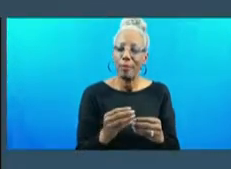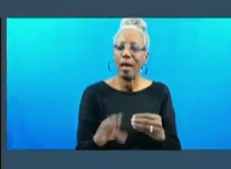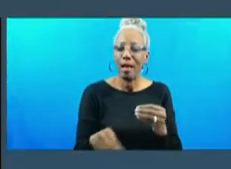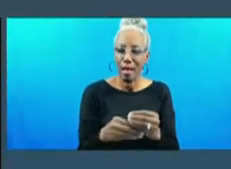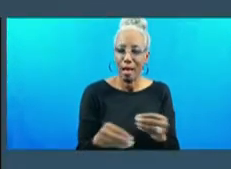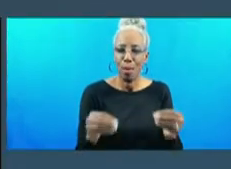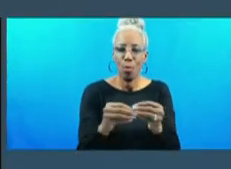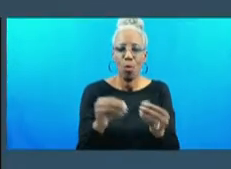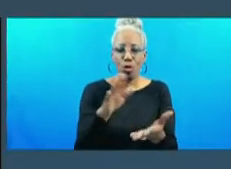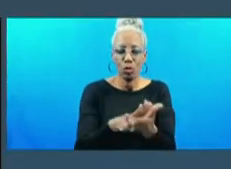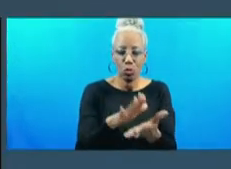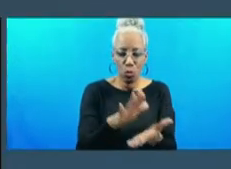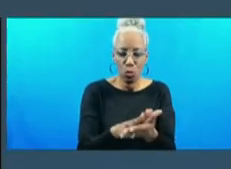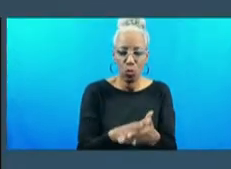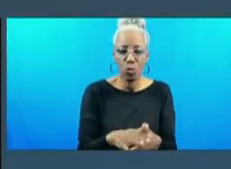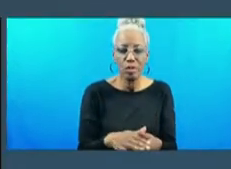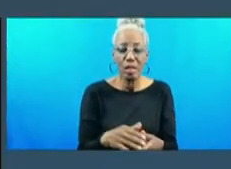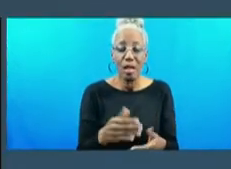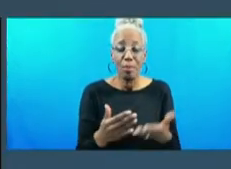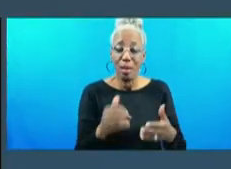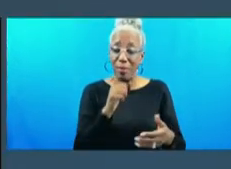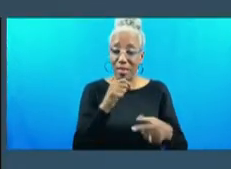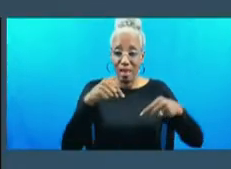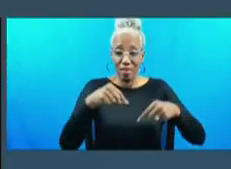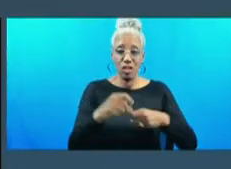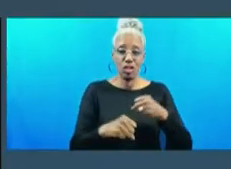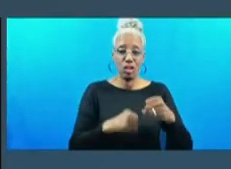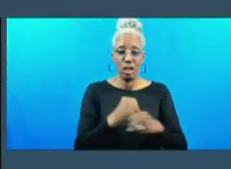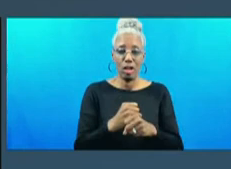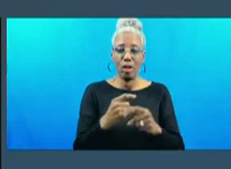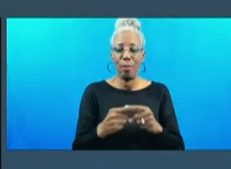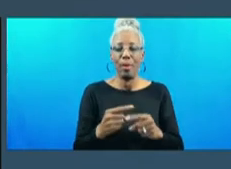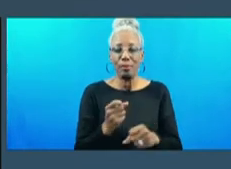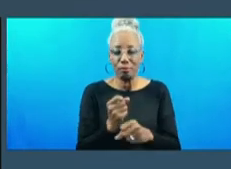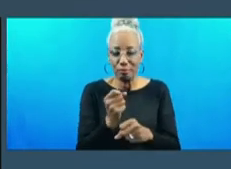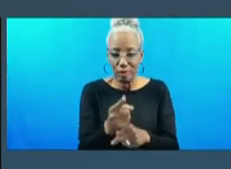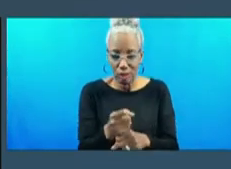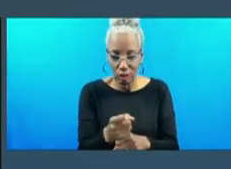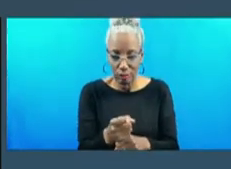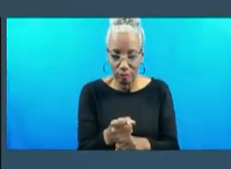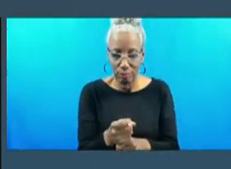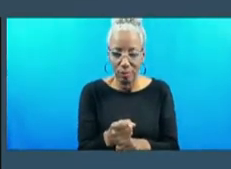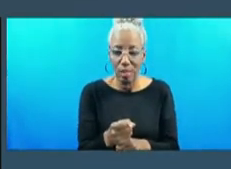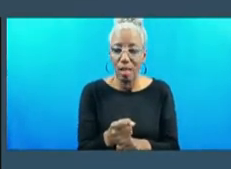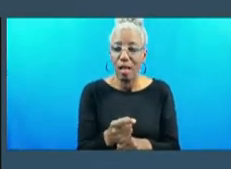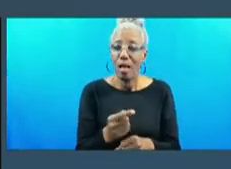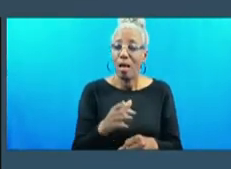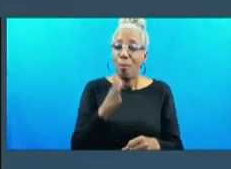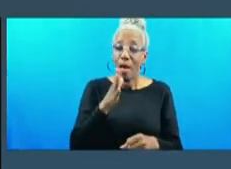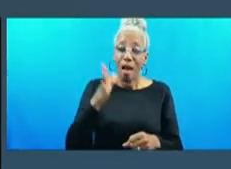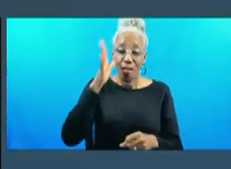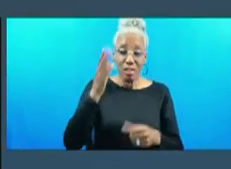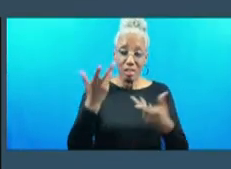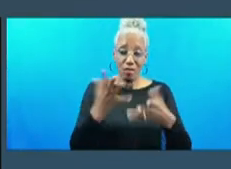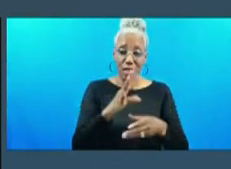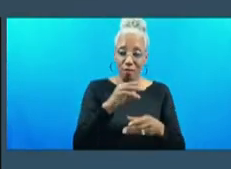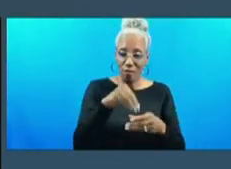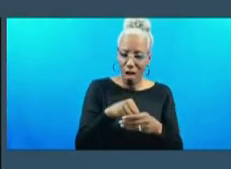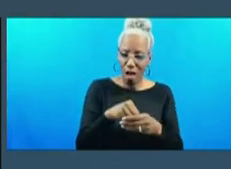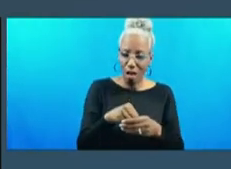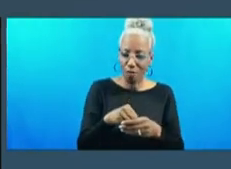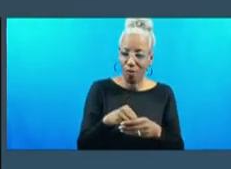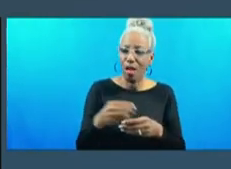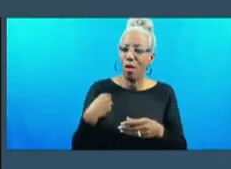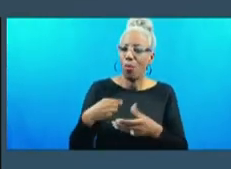is have our parents who've been a part of that model already help us figure out what's worked, what hasn't, and what we want to take into